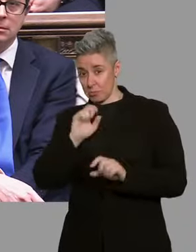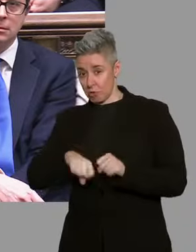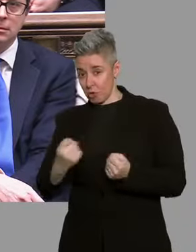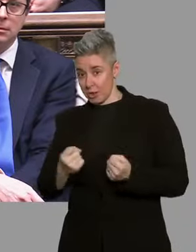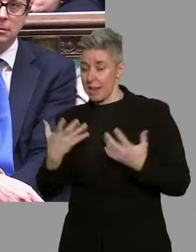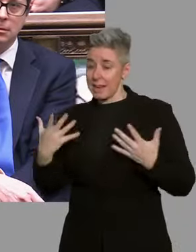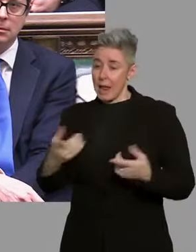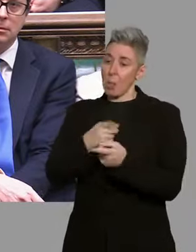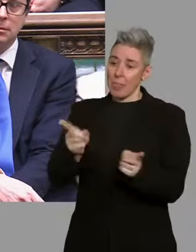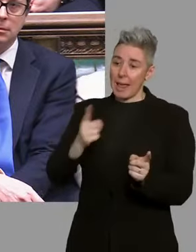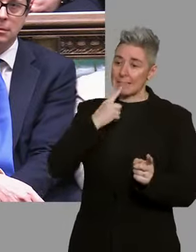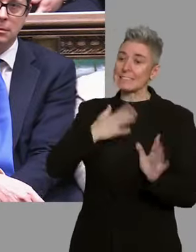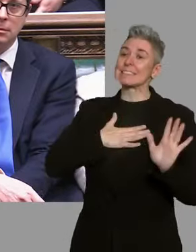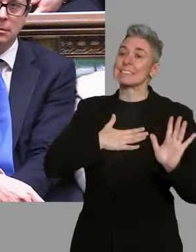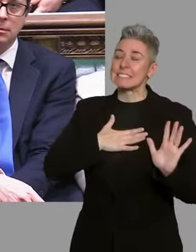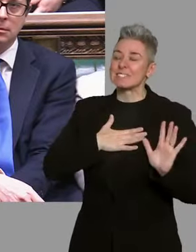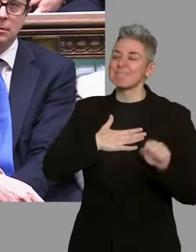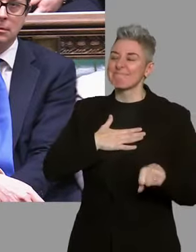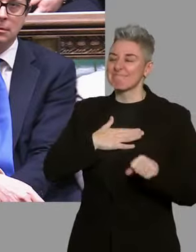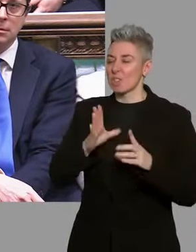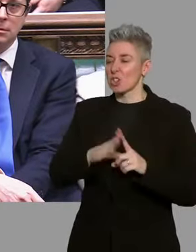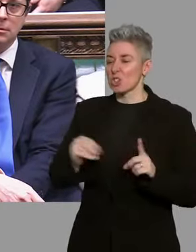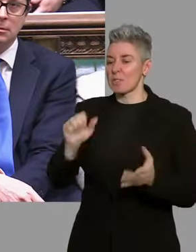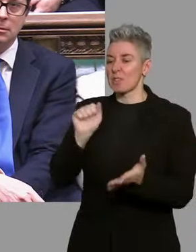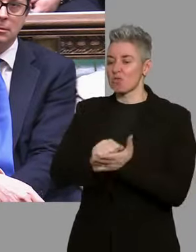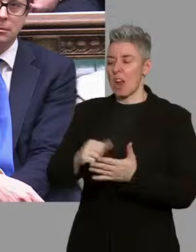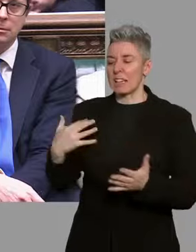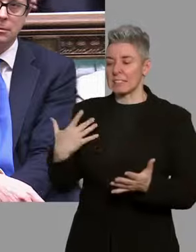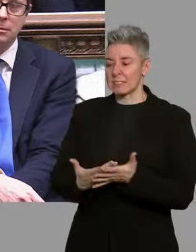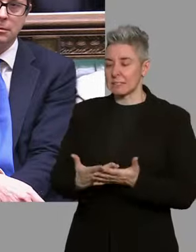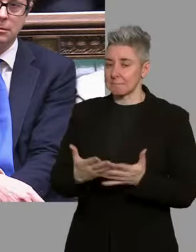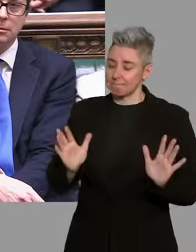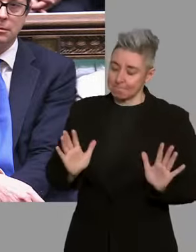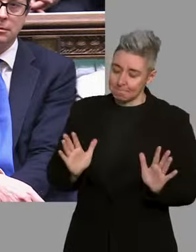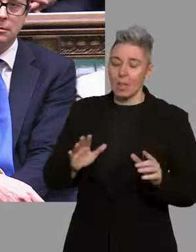ask about another group of pensioners whose trust...